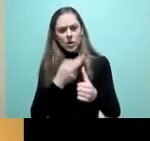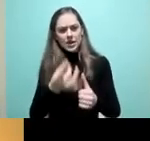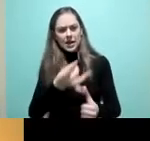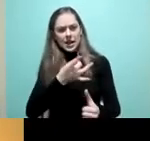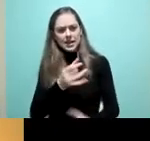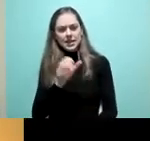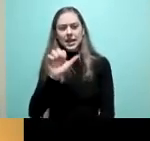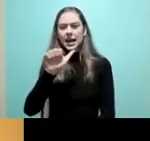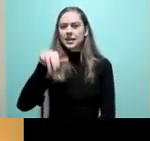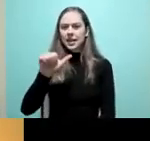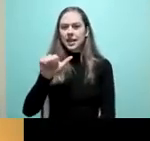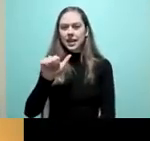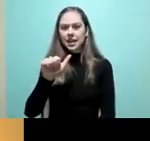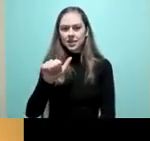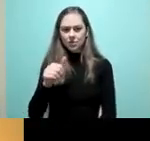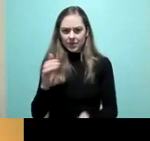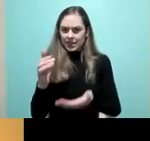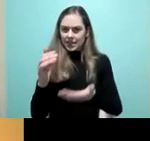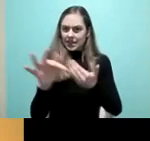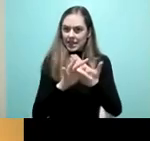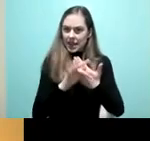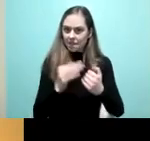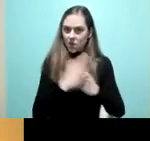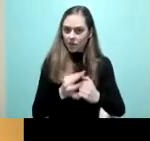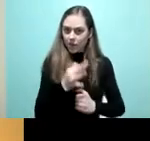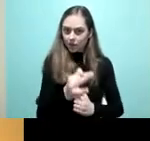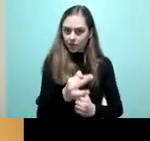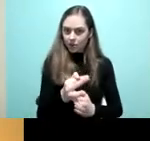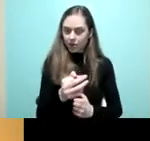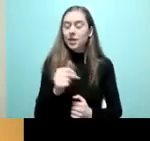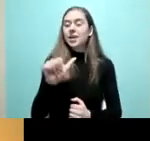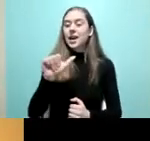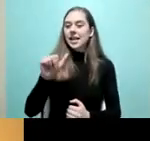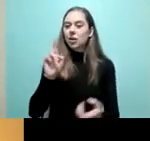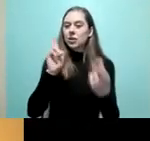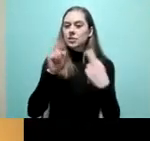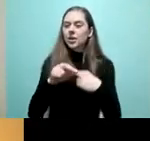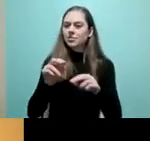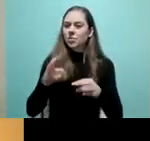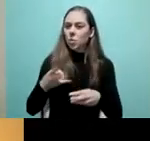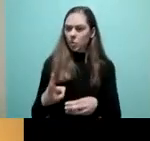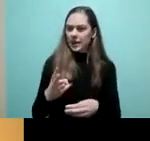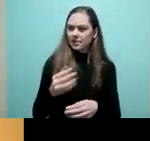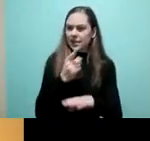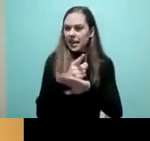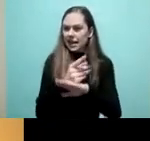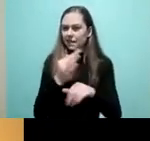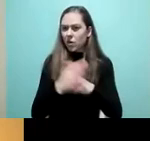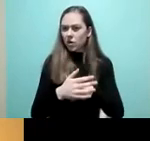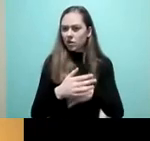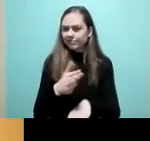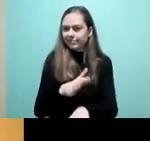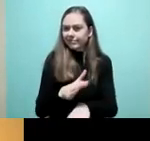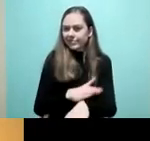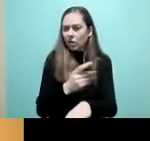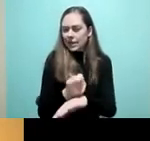said they will be up there for quite a while anyway. So, you know, and then there's so much more as well. There's not even